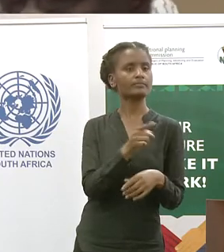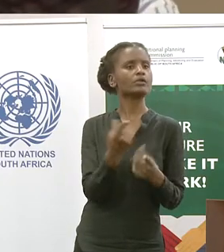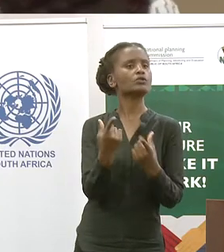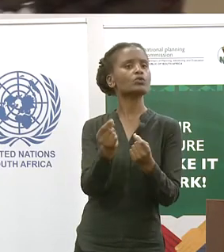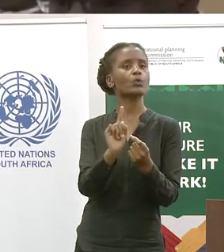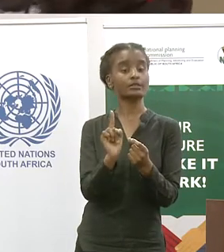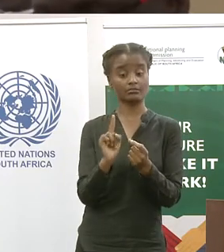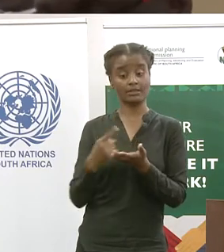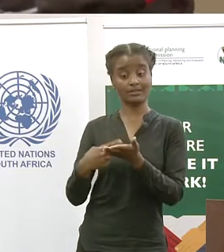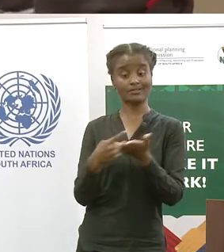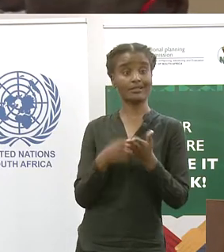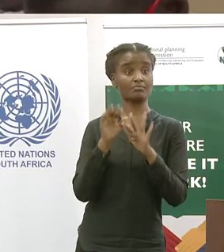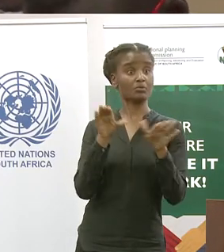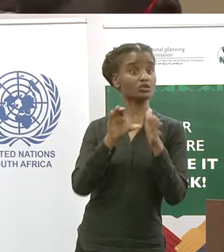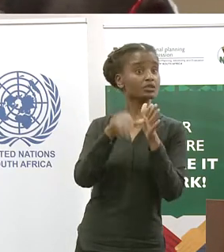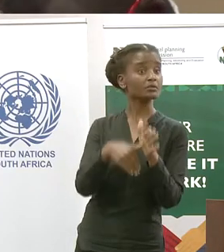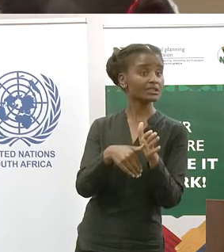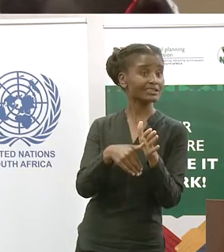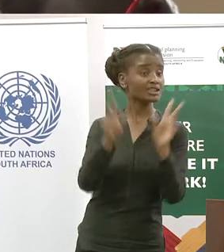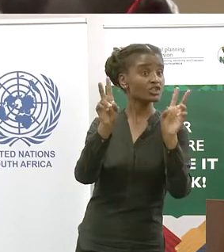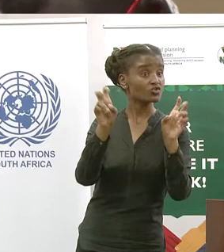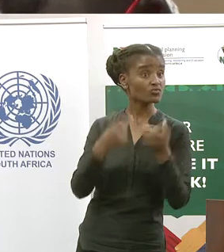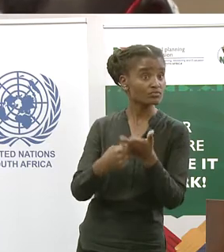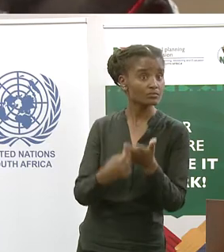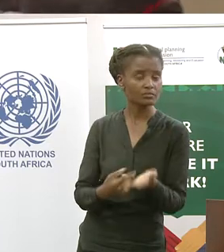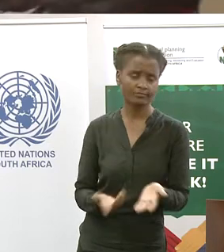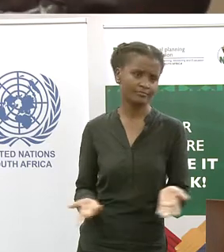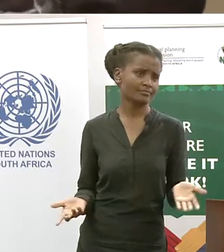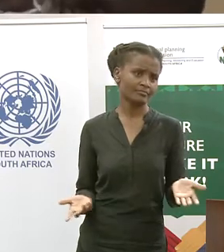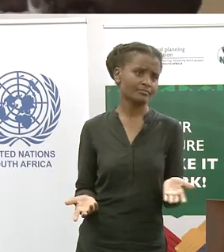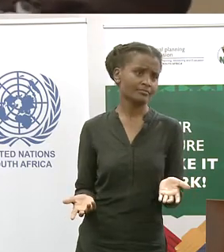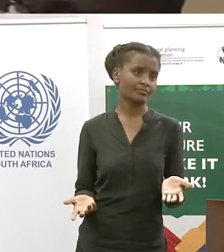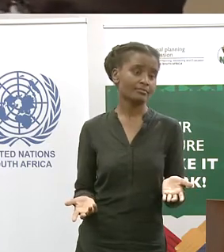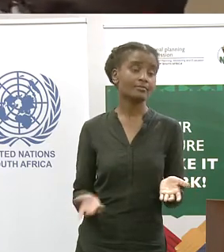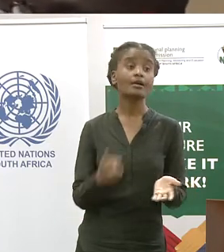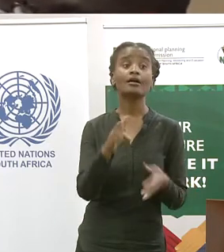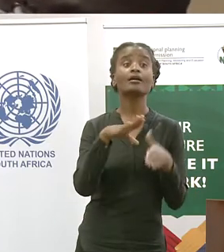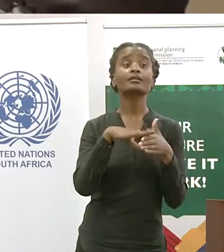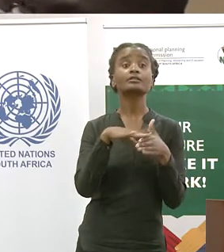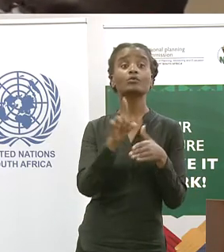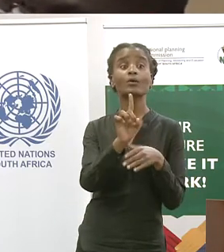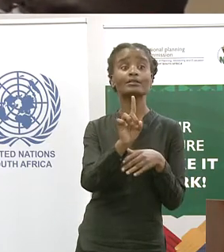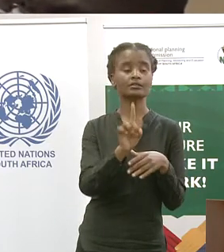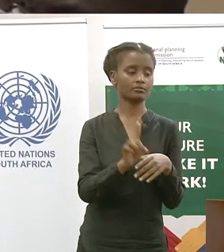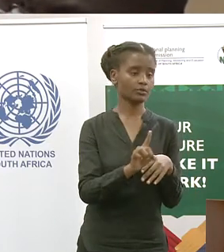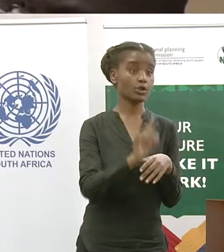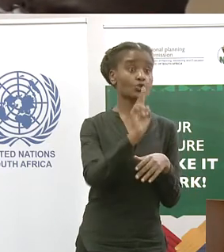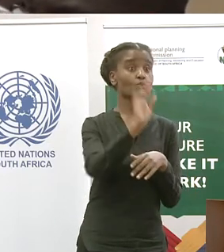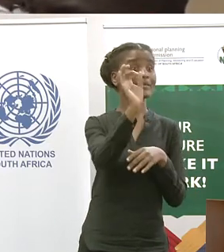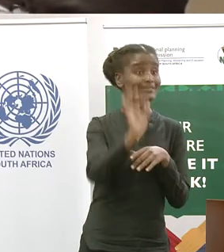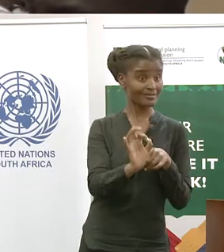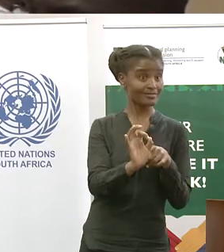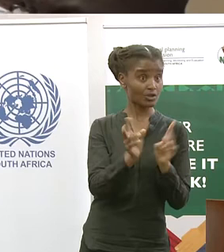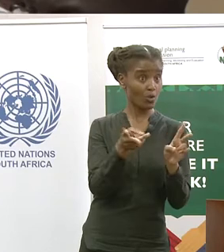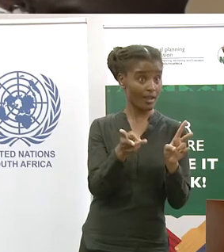people with disabilities, and the reason for that is that the 2% that is mentioned, you won't pick it up